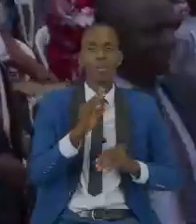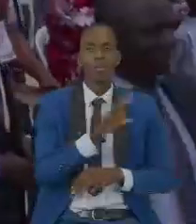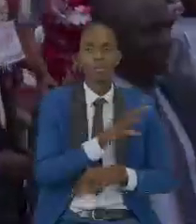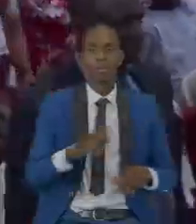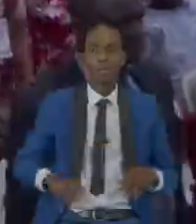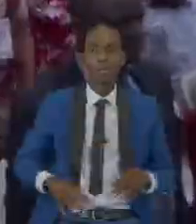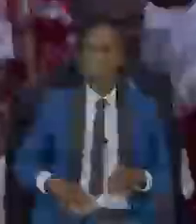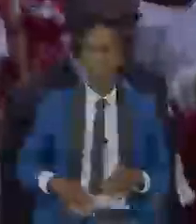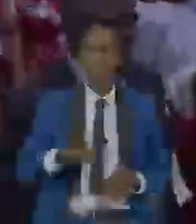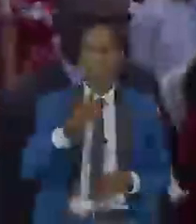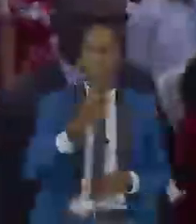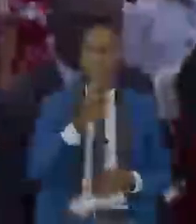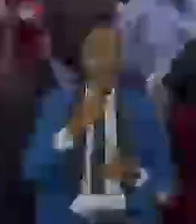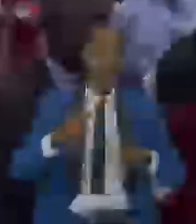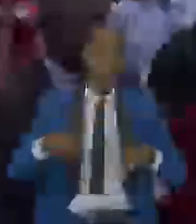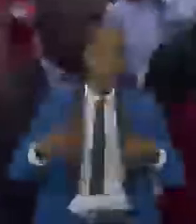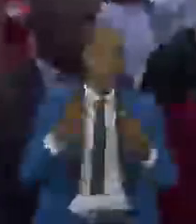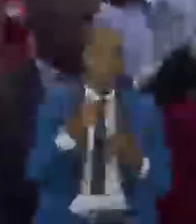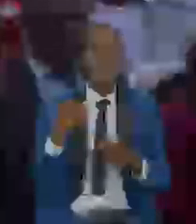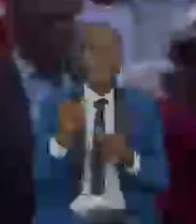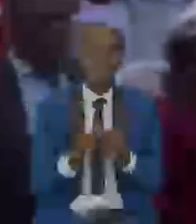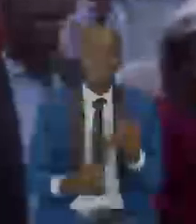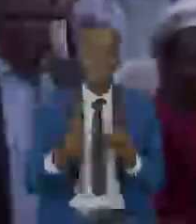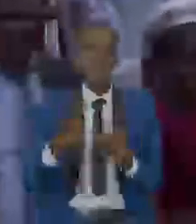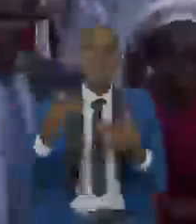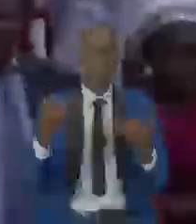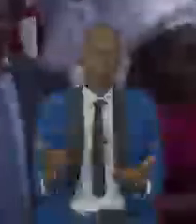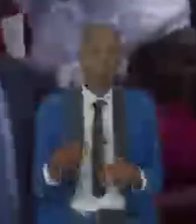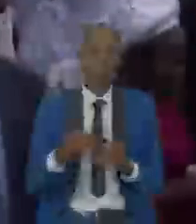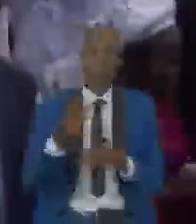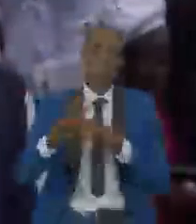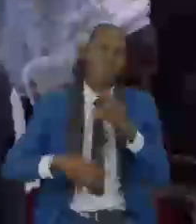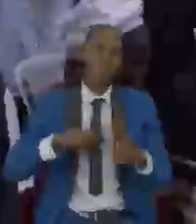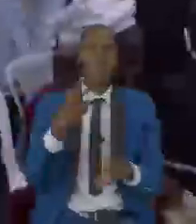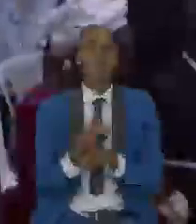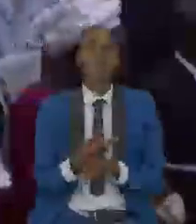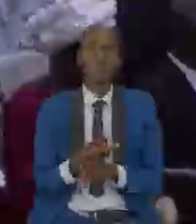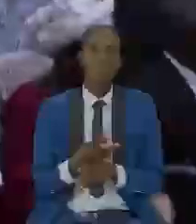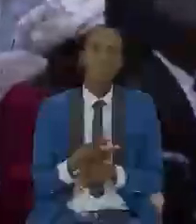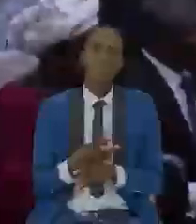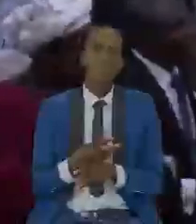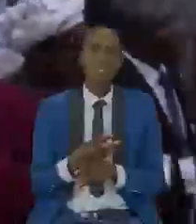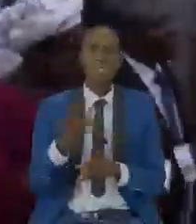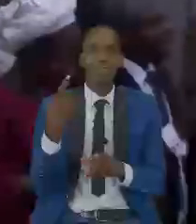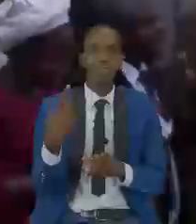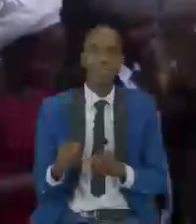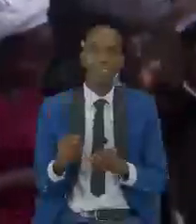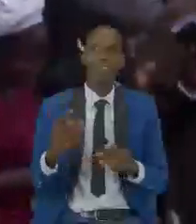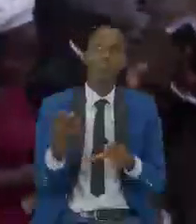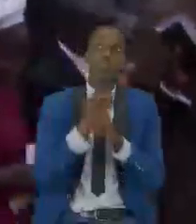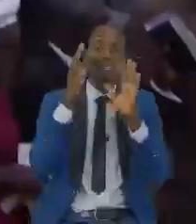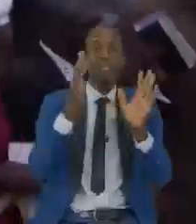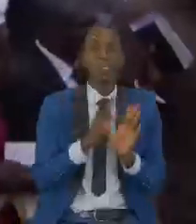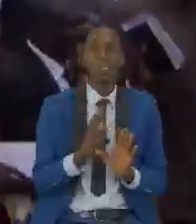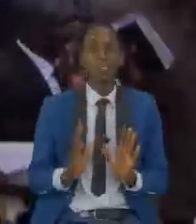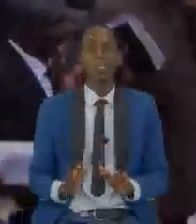We're going everywhere in the world. The giants, the champions.